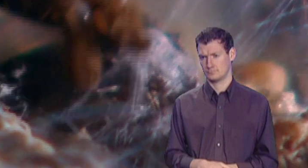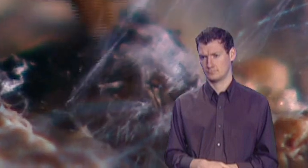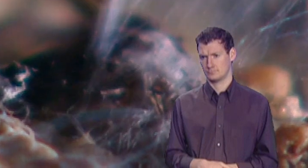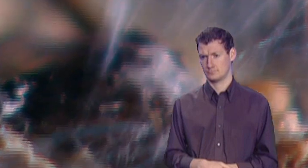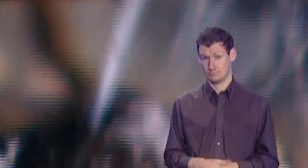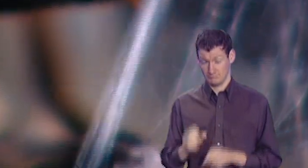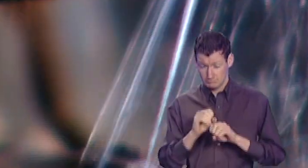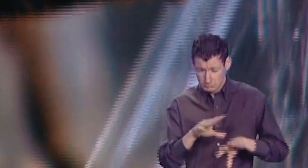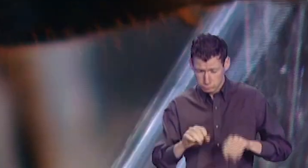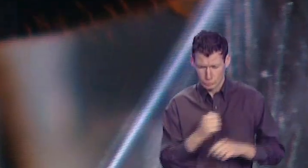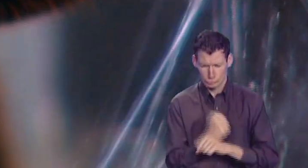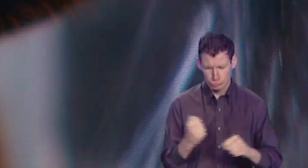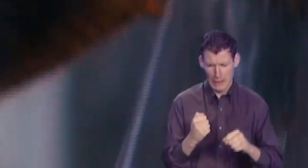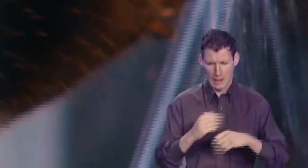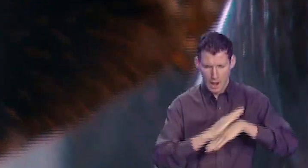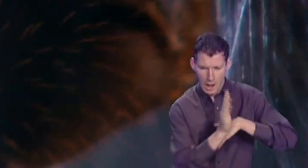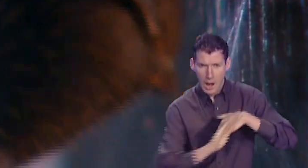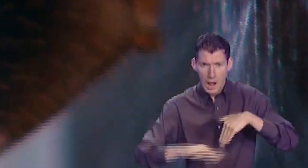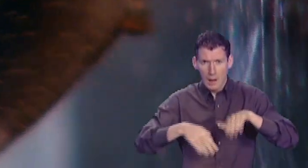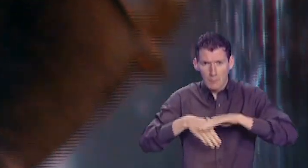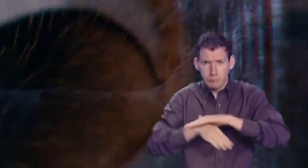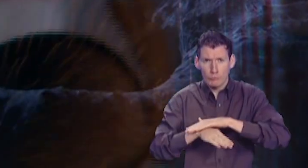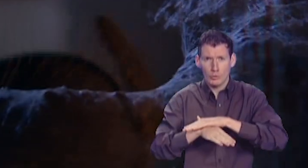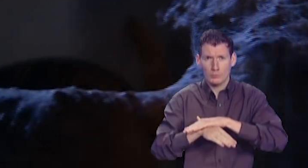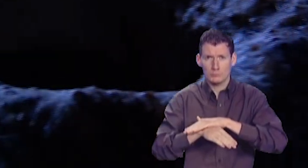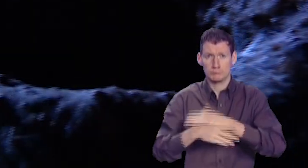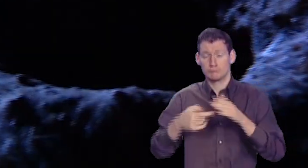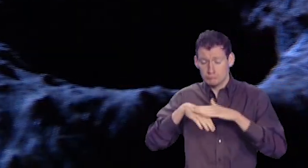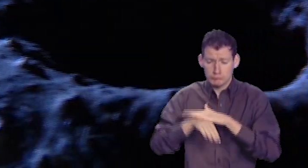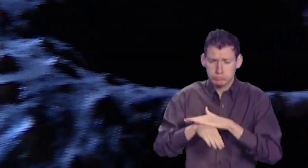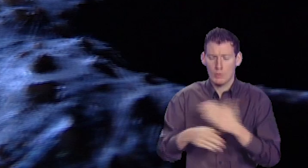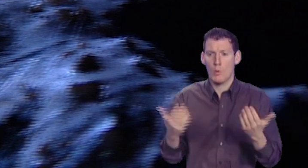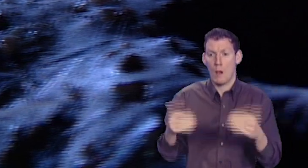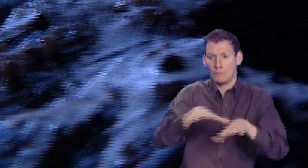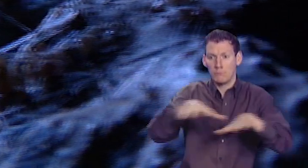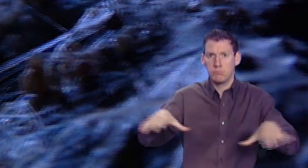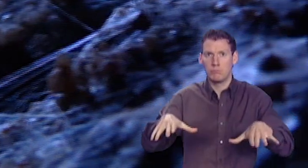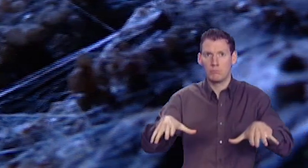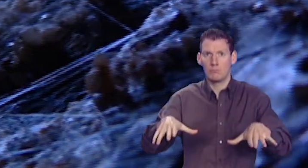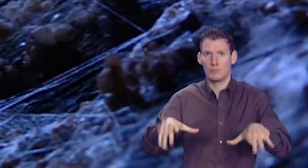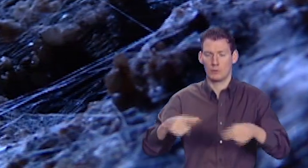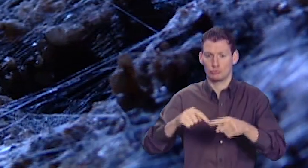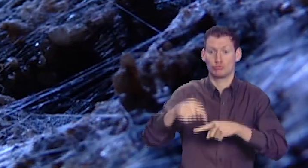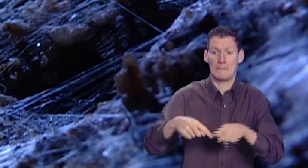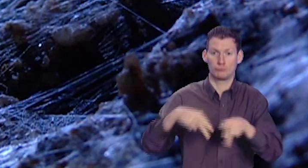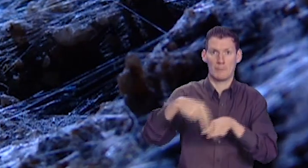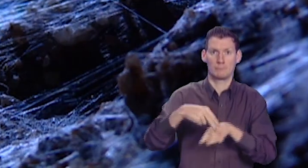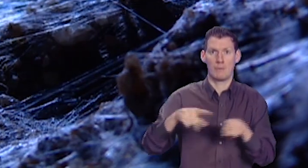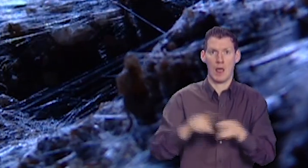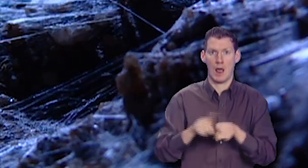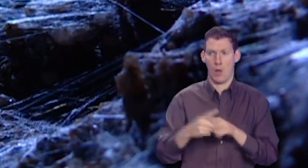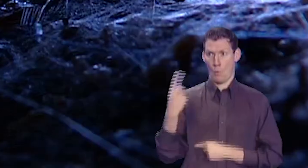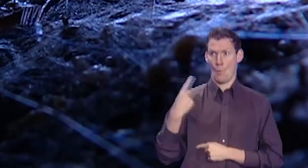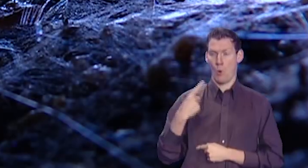They use it to line and strengthen their burrows. From their doorstep, they lay out a welcome mat of delicate trip lines which work like an